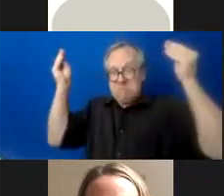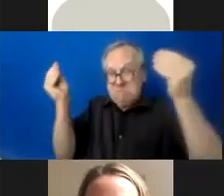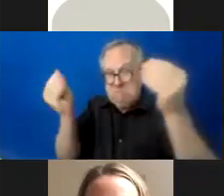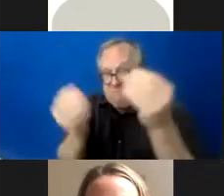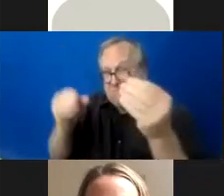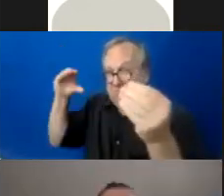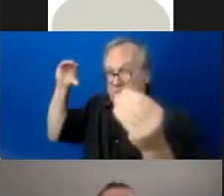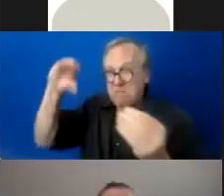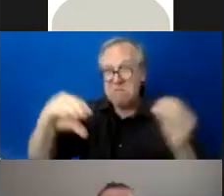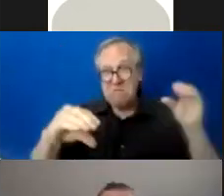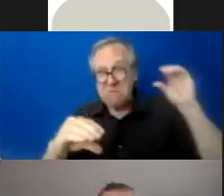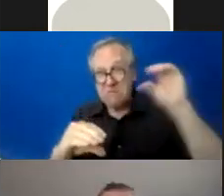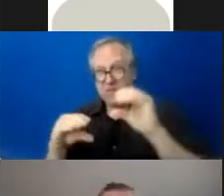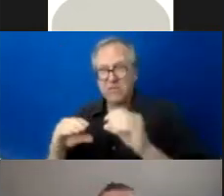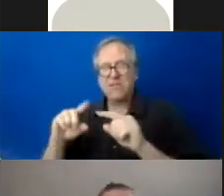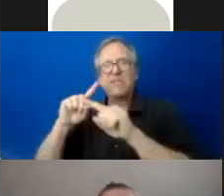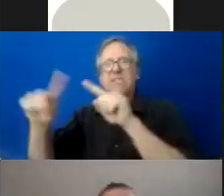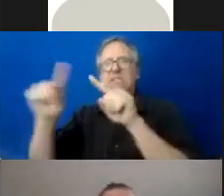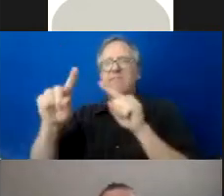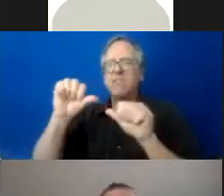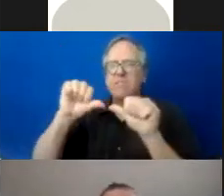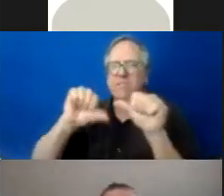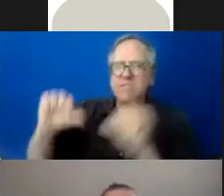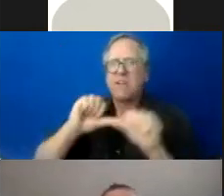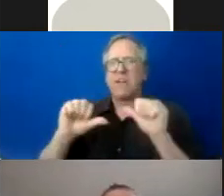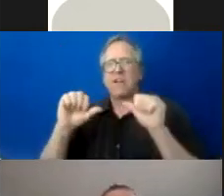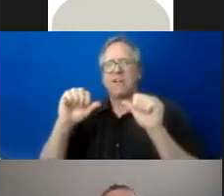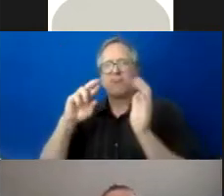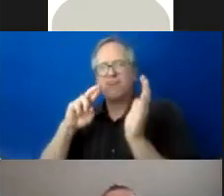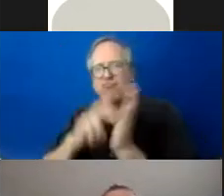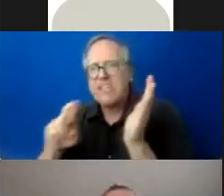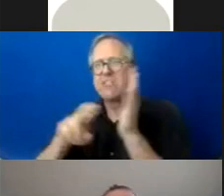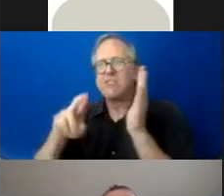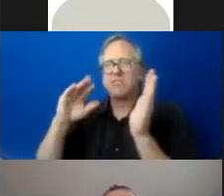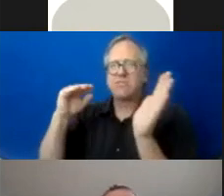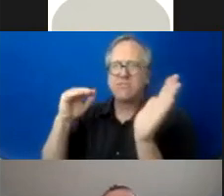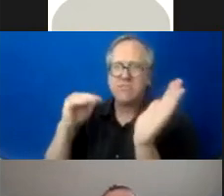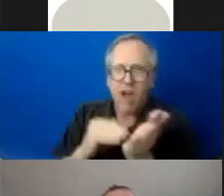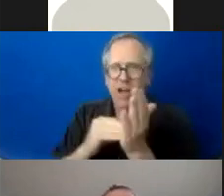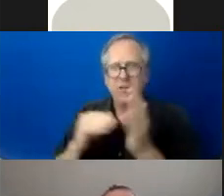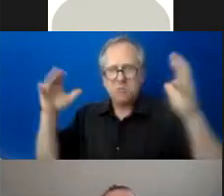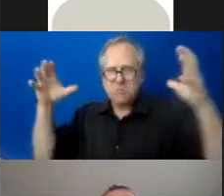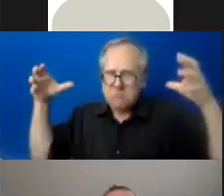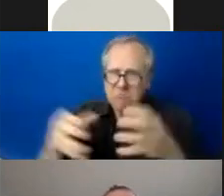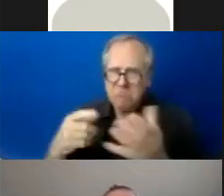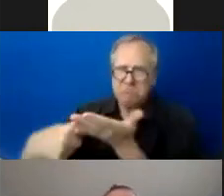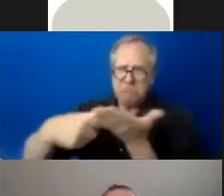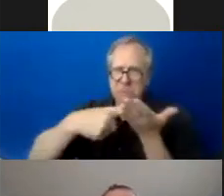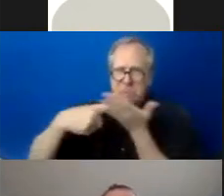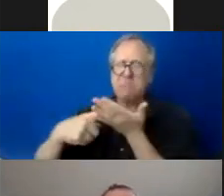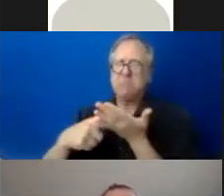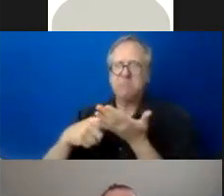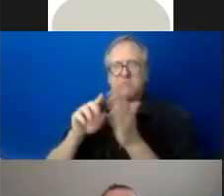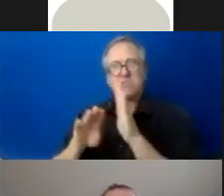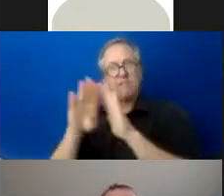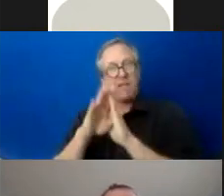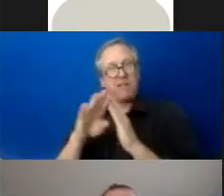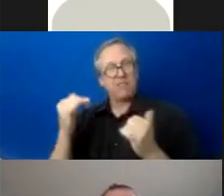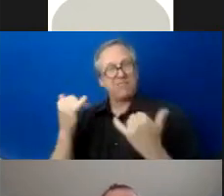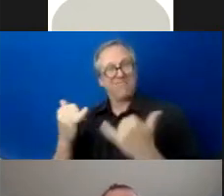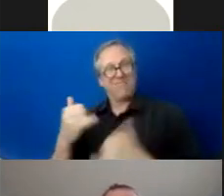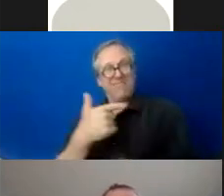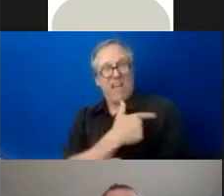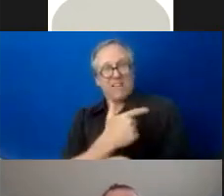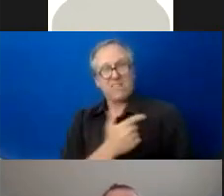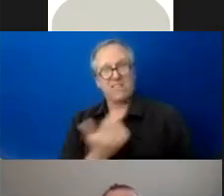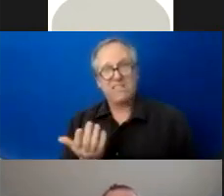And a ton of collaboration happened in order to make this possible. So I want to talk a little bit